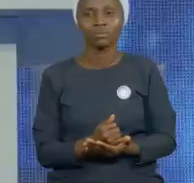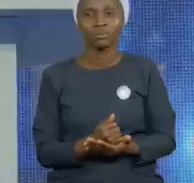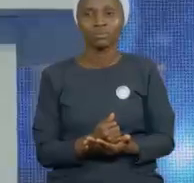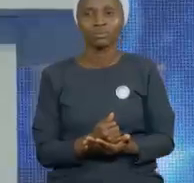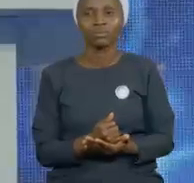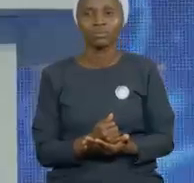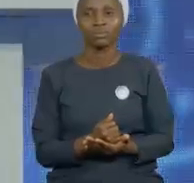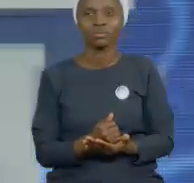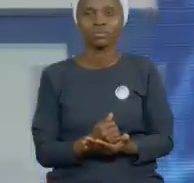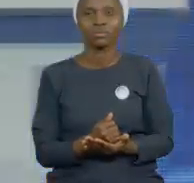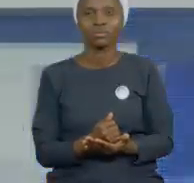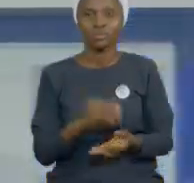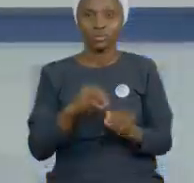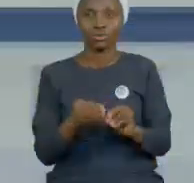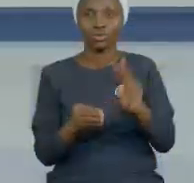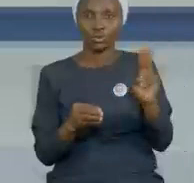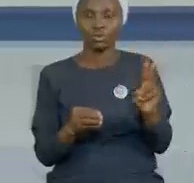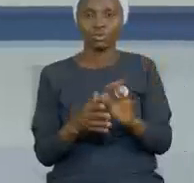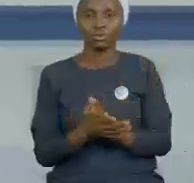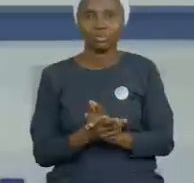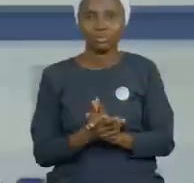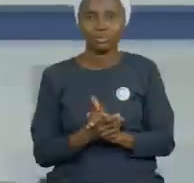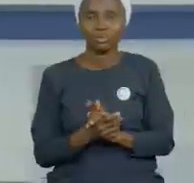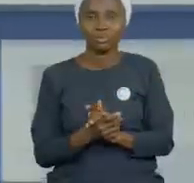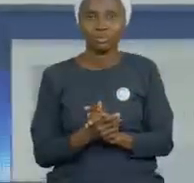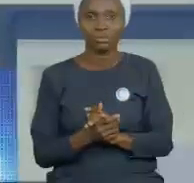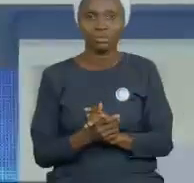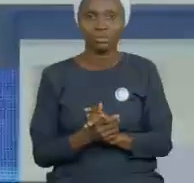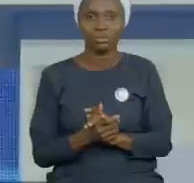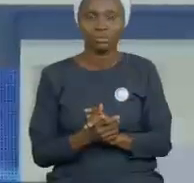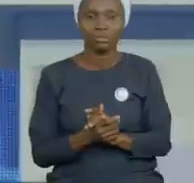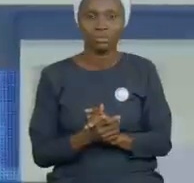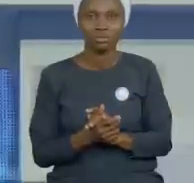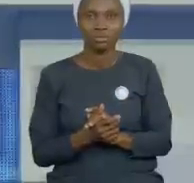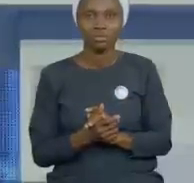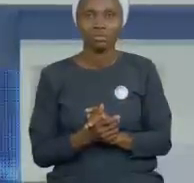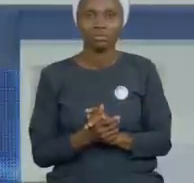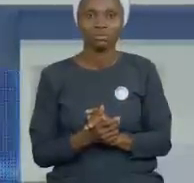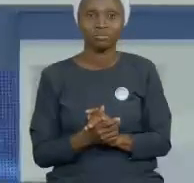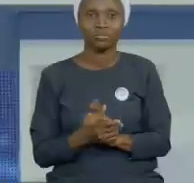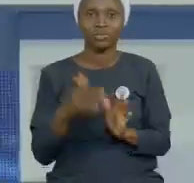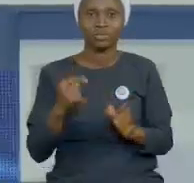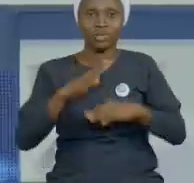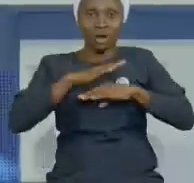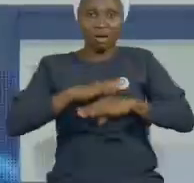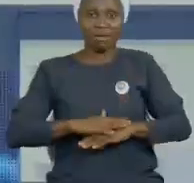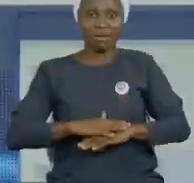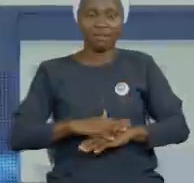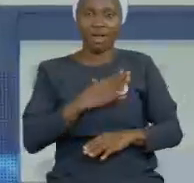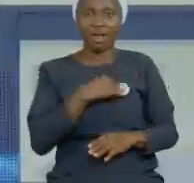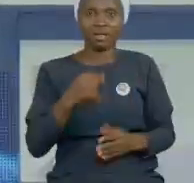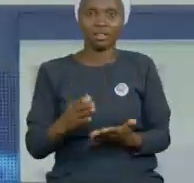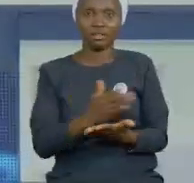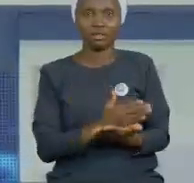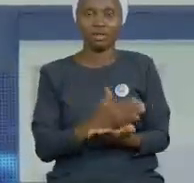Look at number two here. Number two is the relief and the recovery in his kingdom